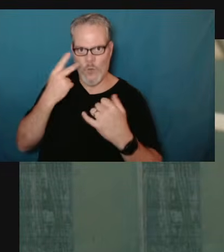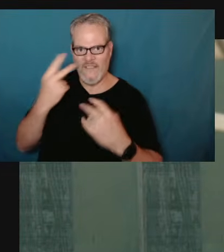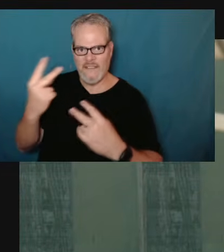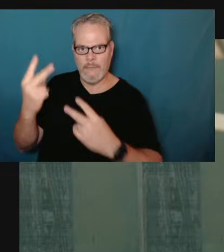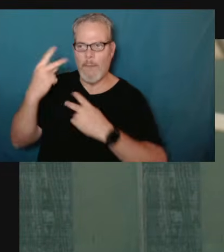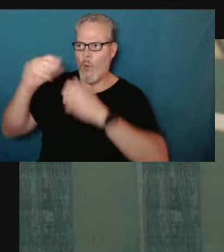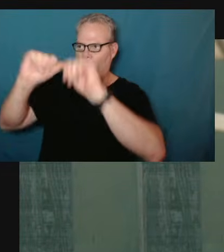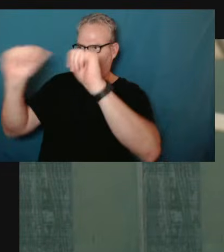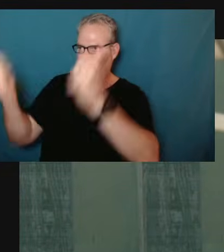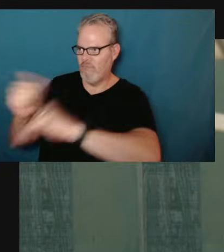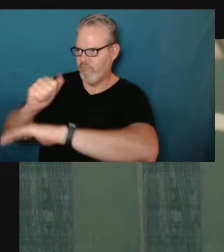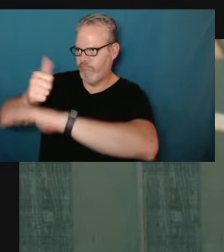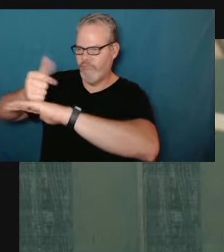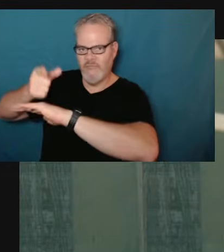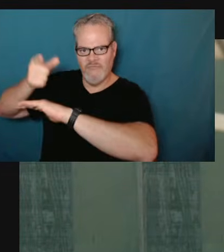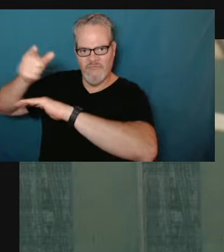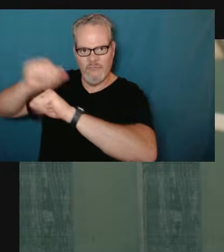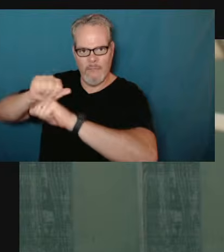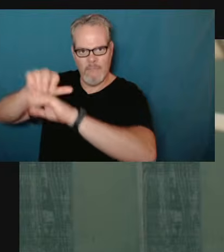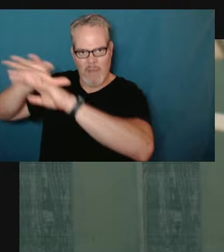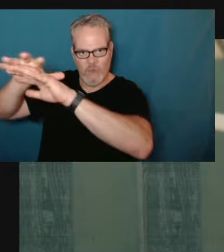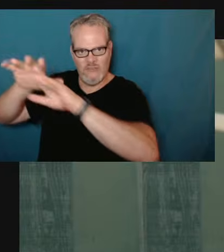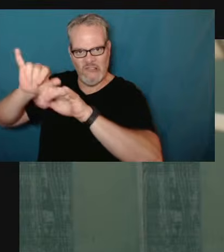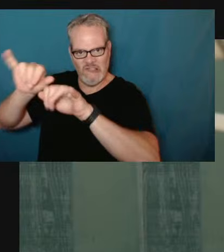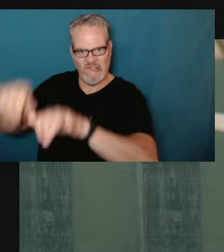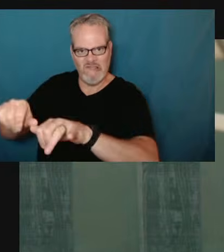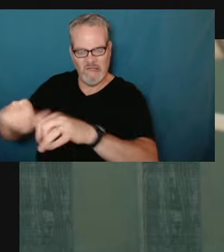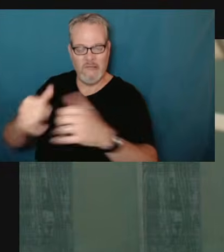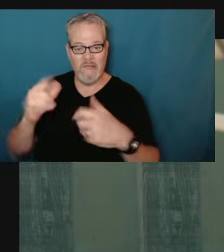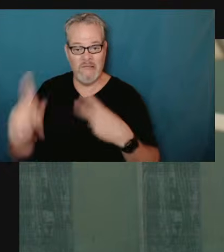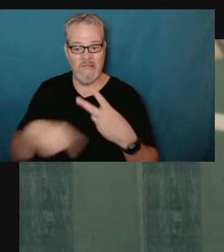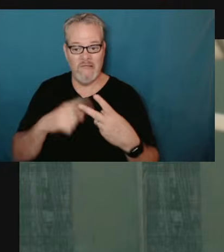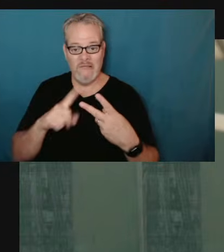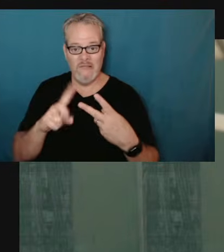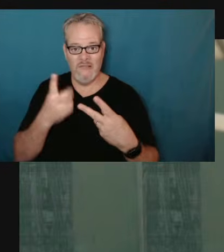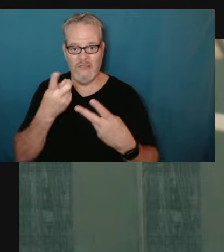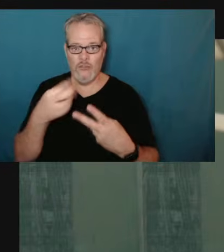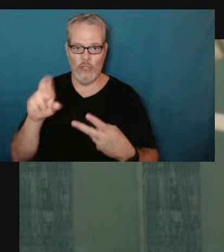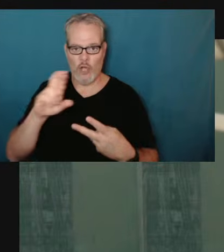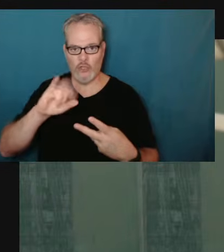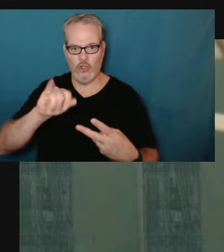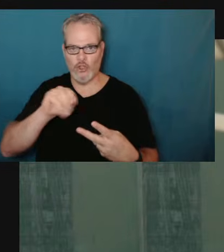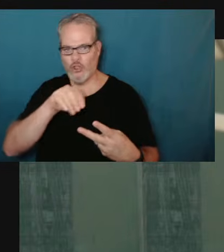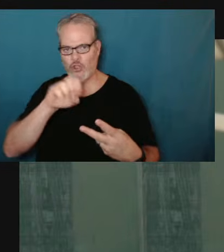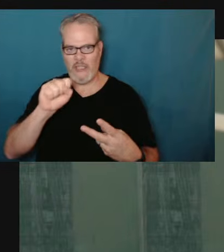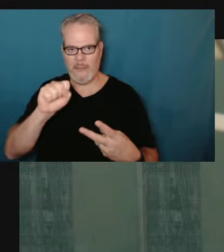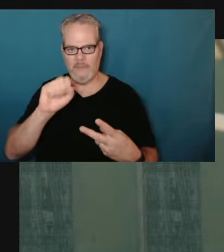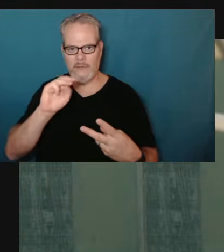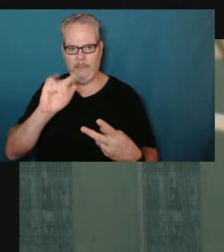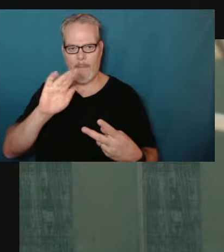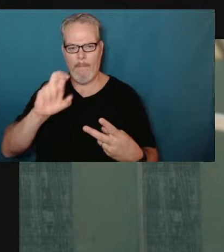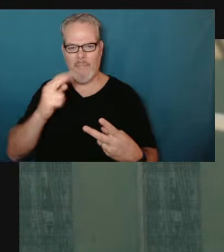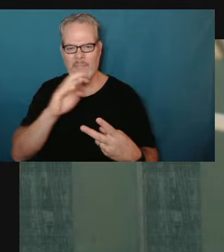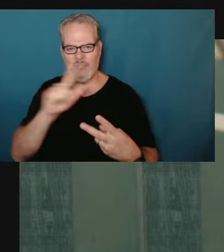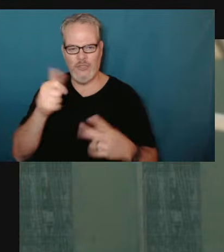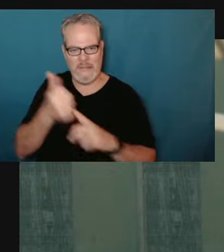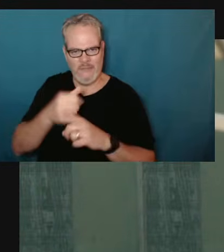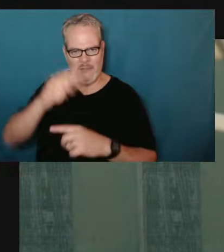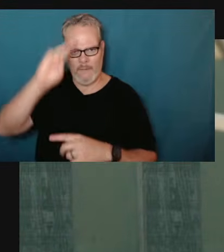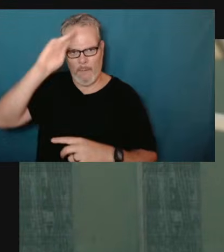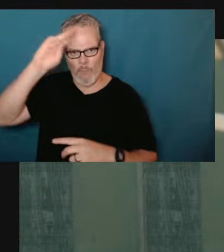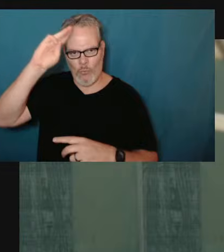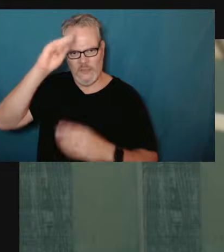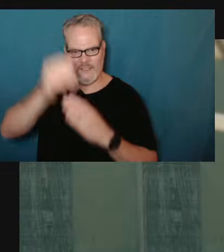Trail. The other person who lost their life was Dr. James Mitchell, a Hilo physician and a Boy Scout leader,